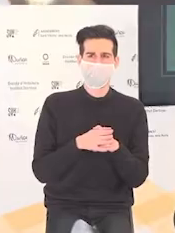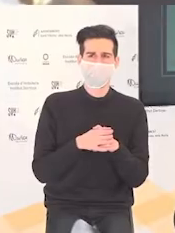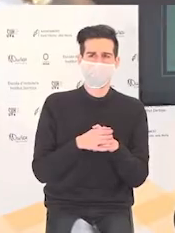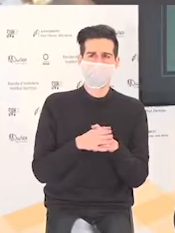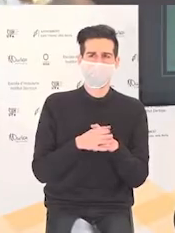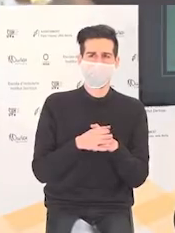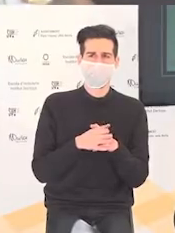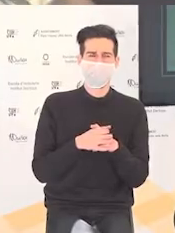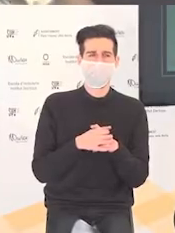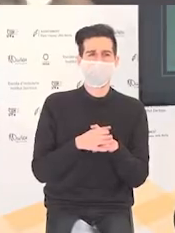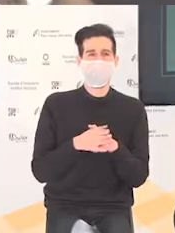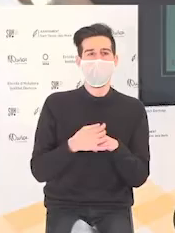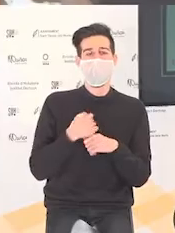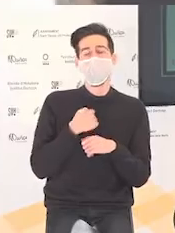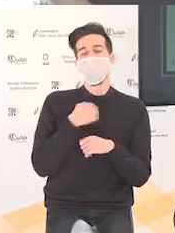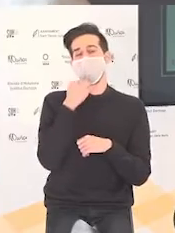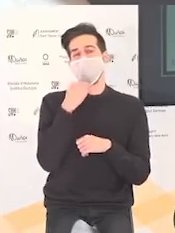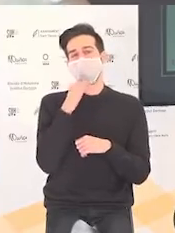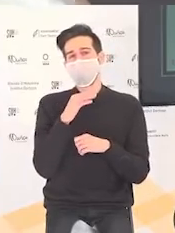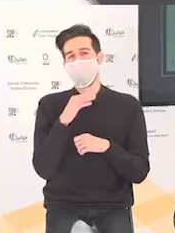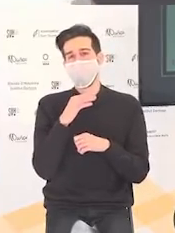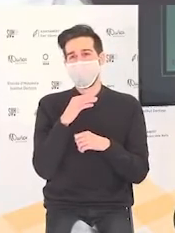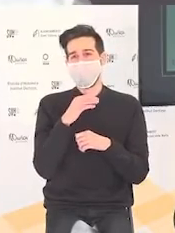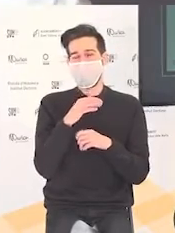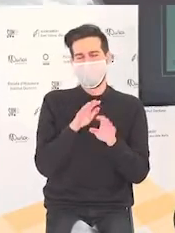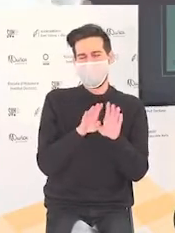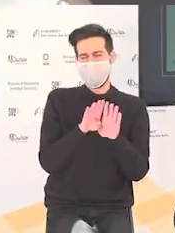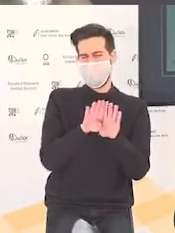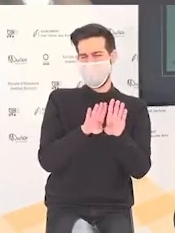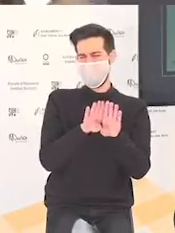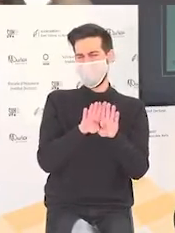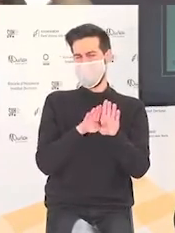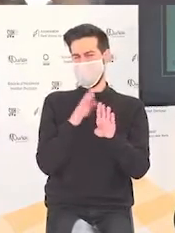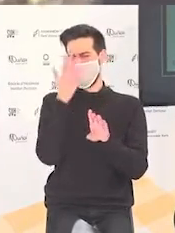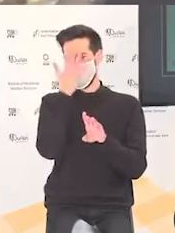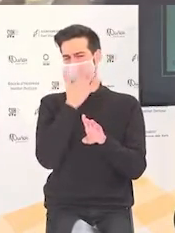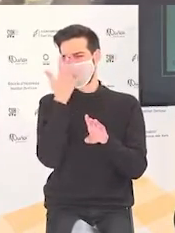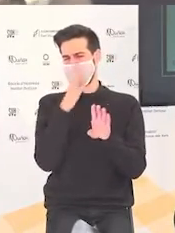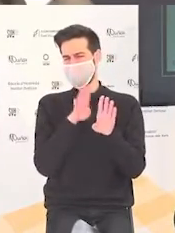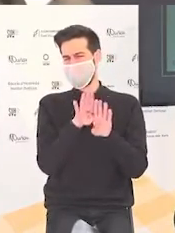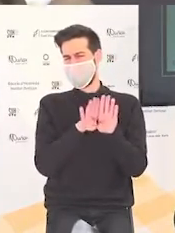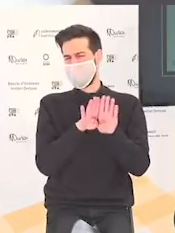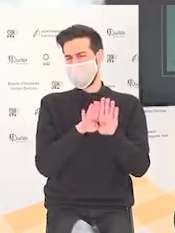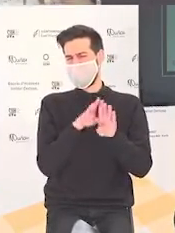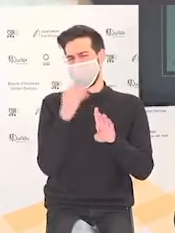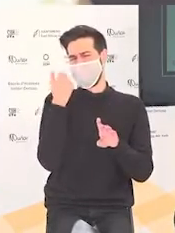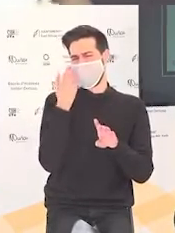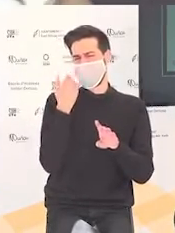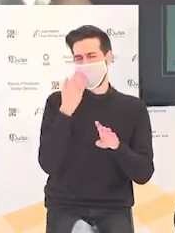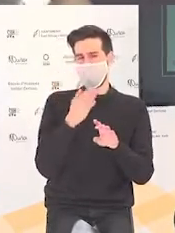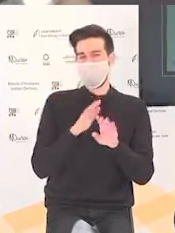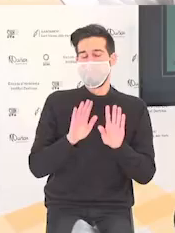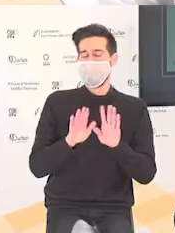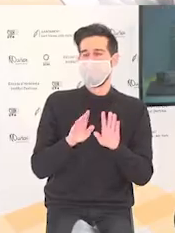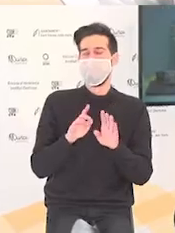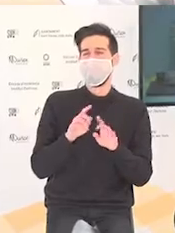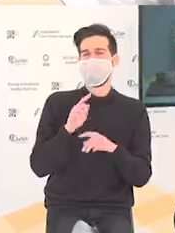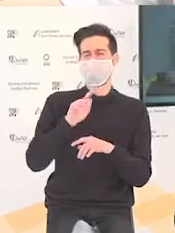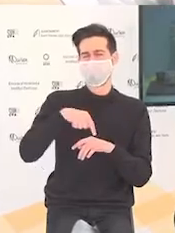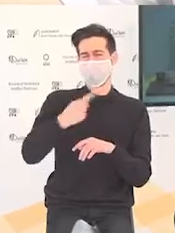tasting. Ya sé que aquí el aspecto a lo mejor no es muy bueno, pero les prometo que luego no notarán la diferencia cuando lo prueben.